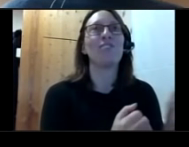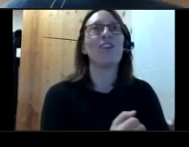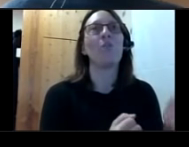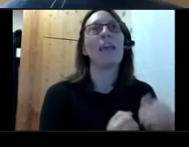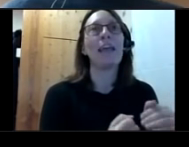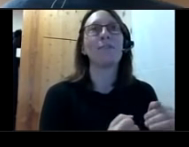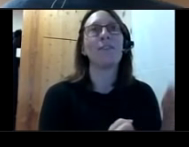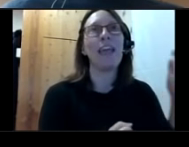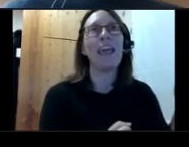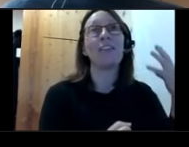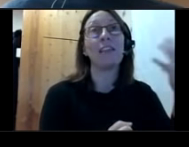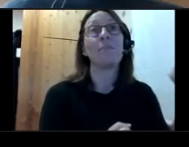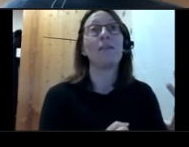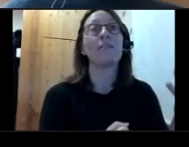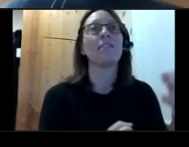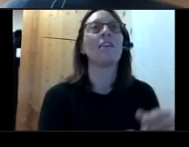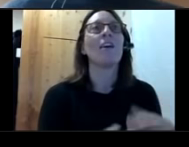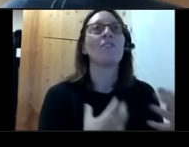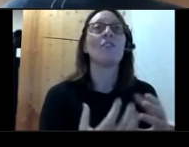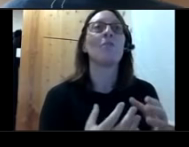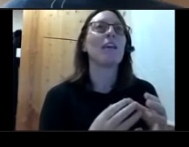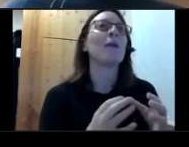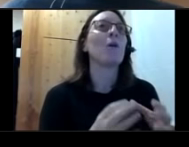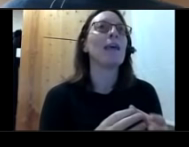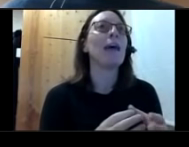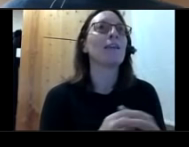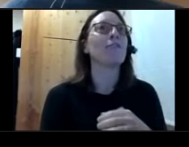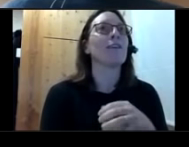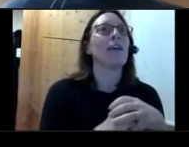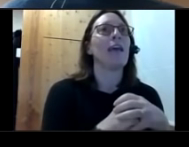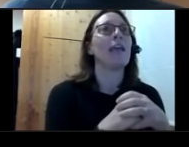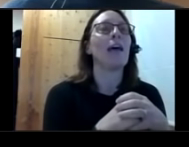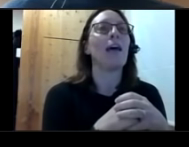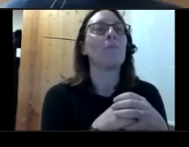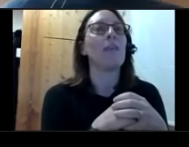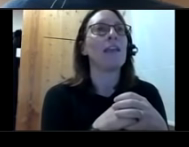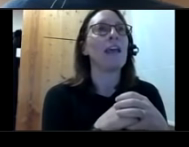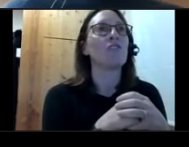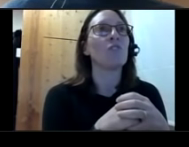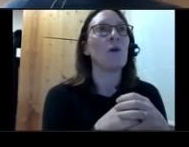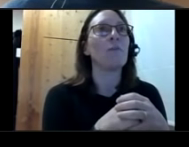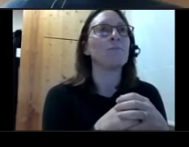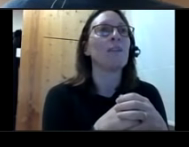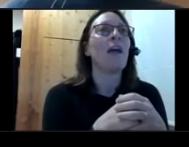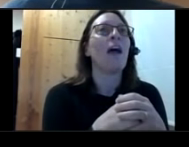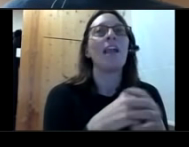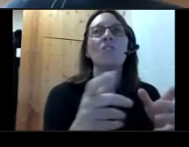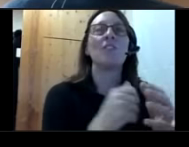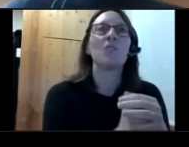users know that when they get to it, they hear that it's a button. So some of it can be quite technical in nature as well.